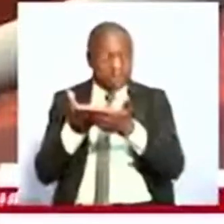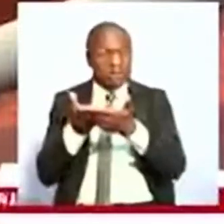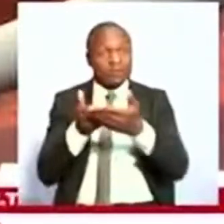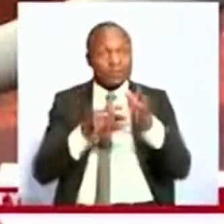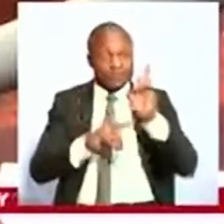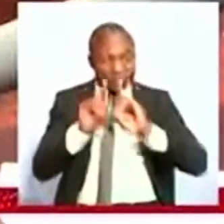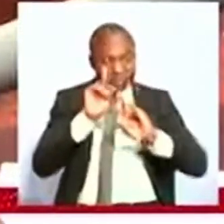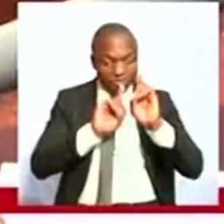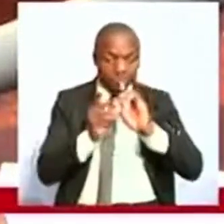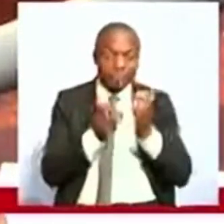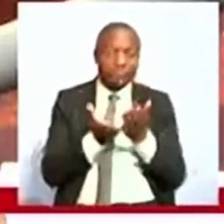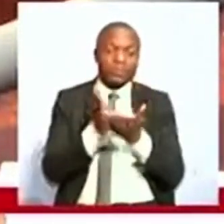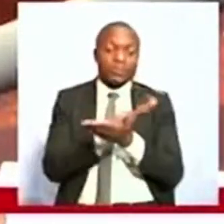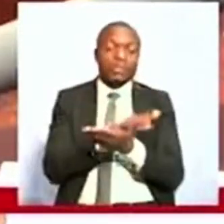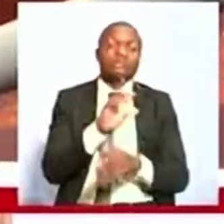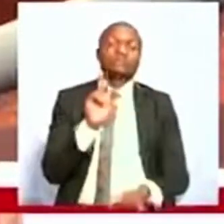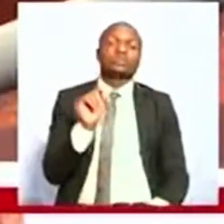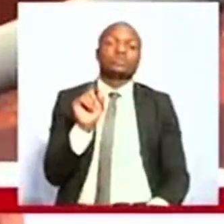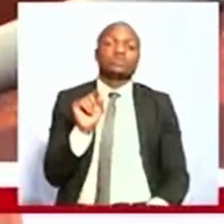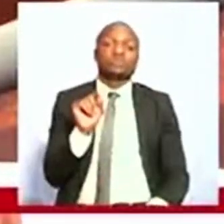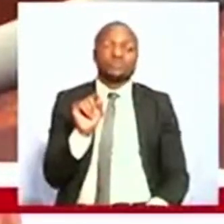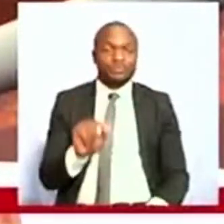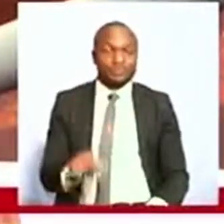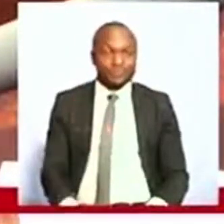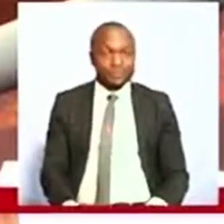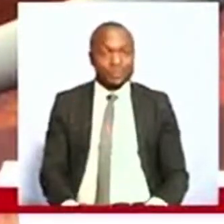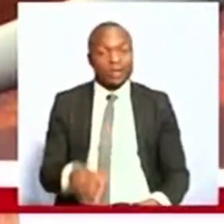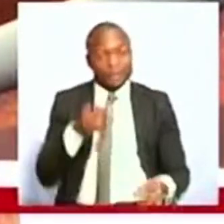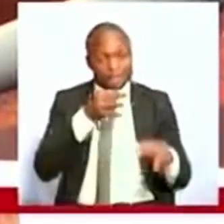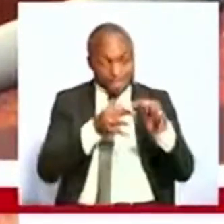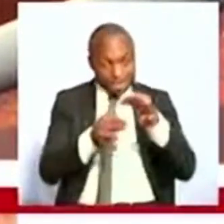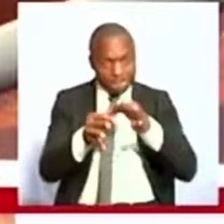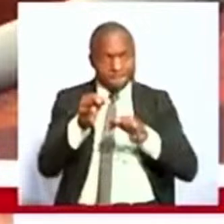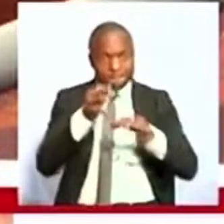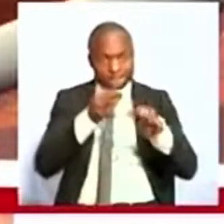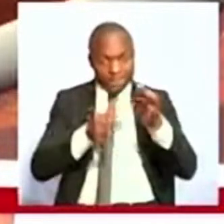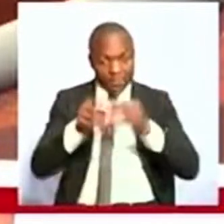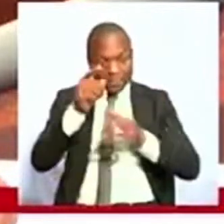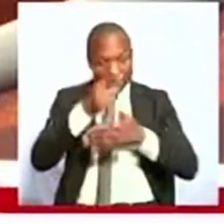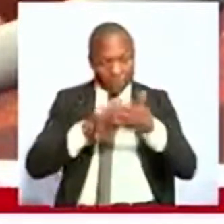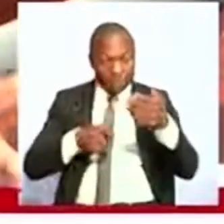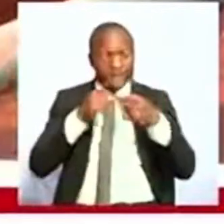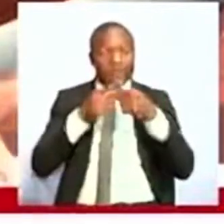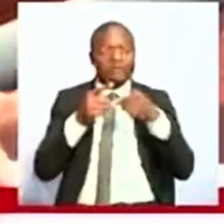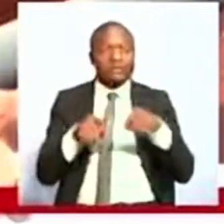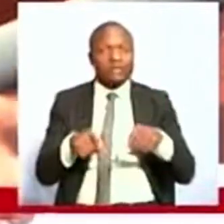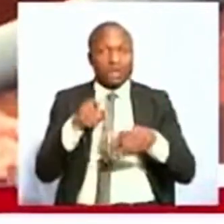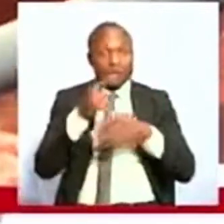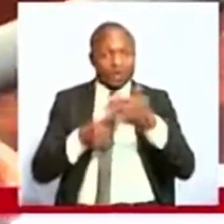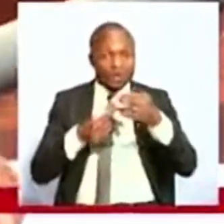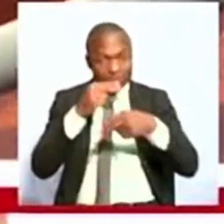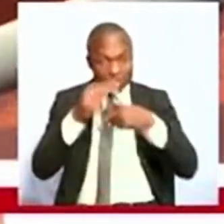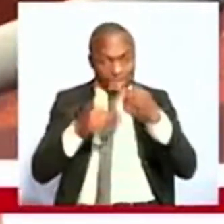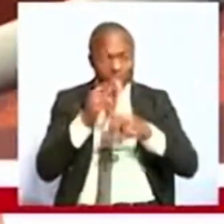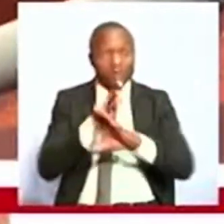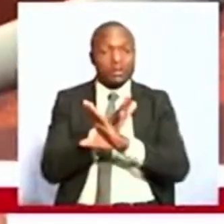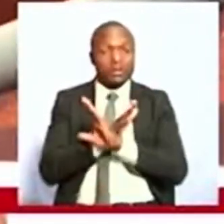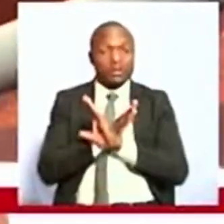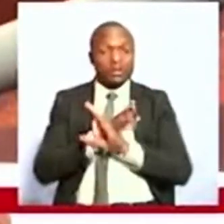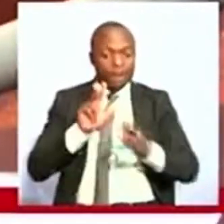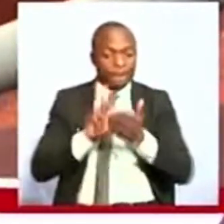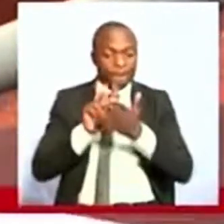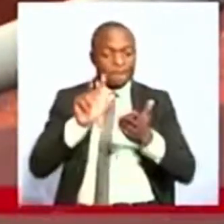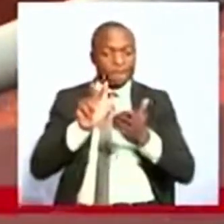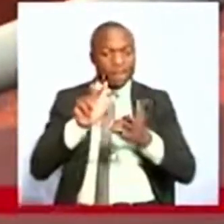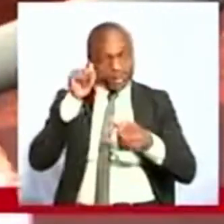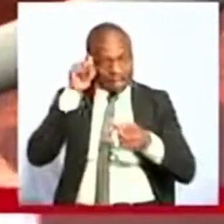to on page 20, where we explain what happens, what the meaning of Zambia ratifying